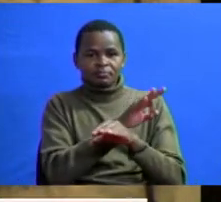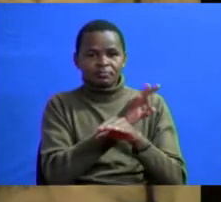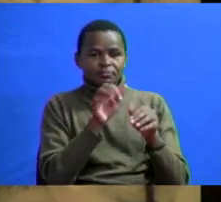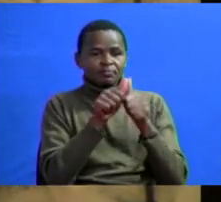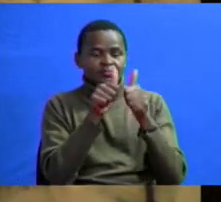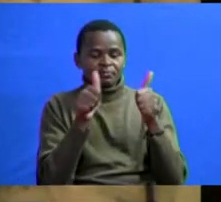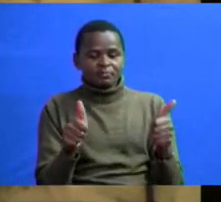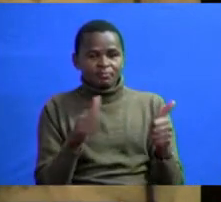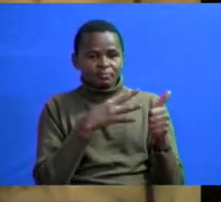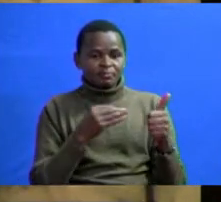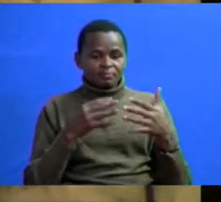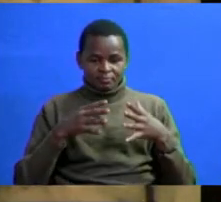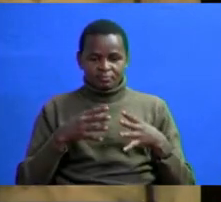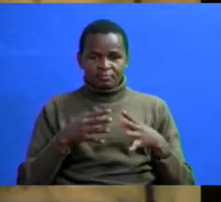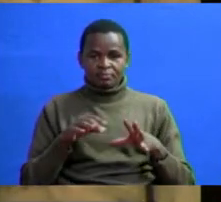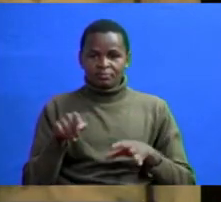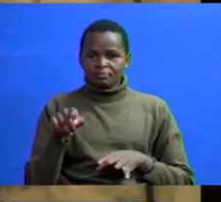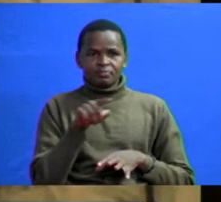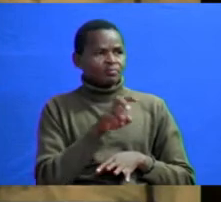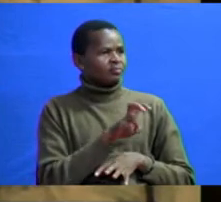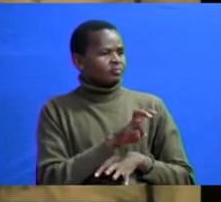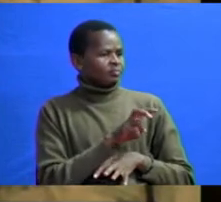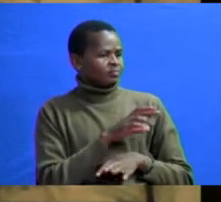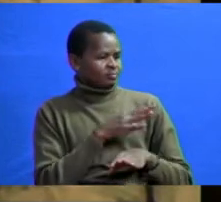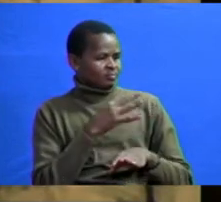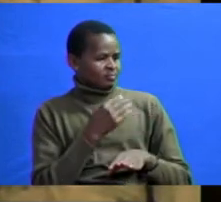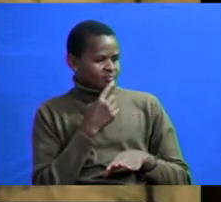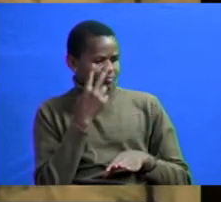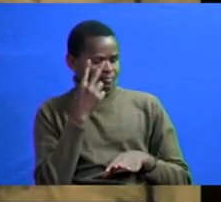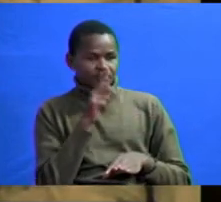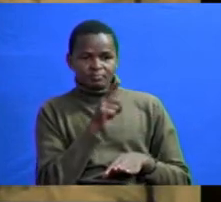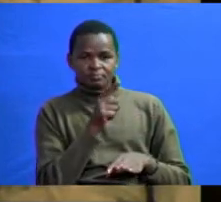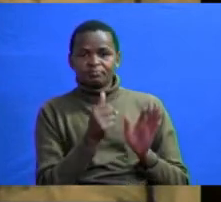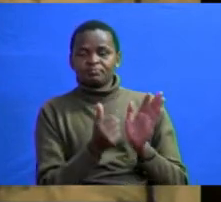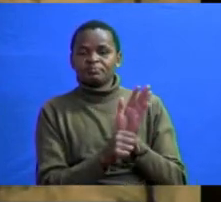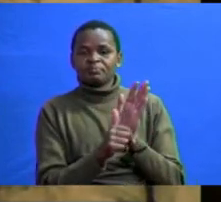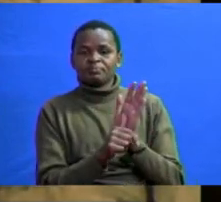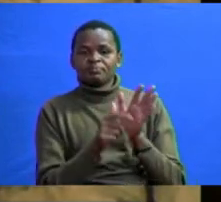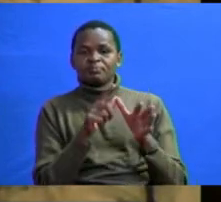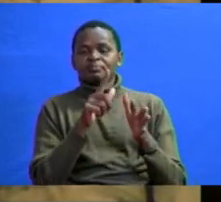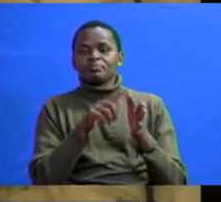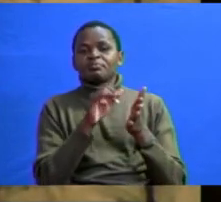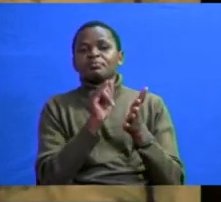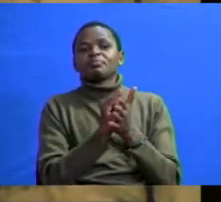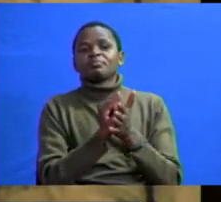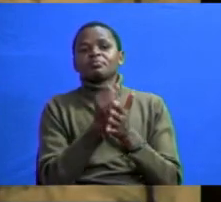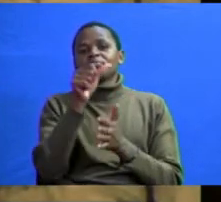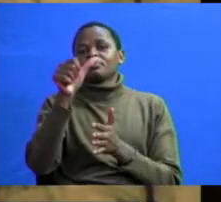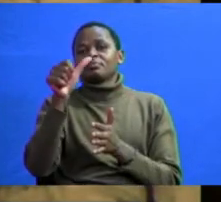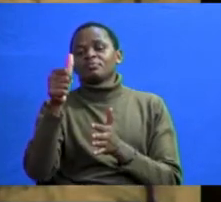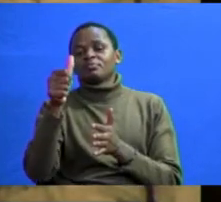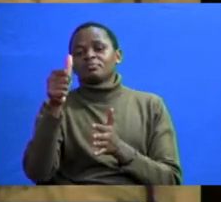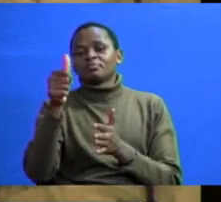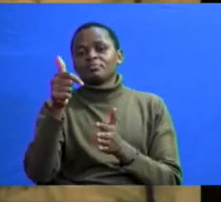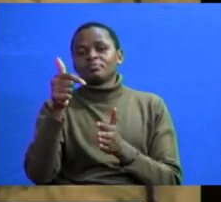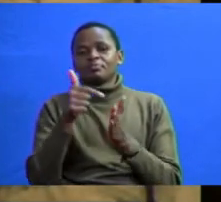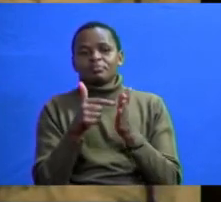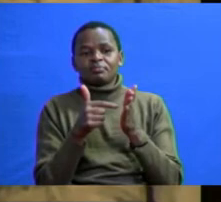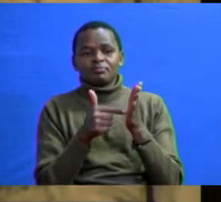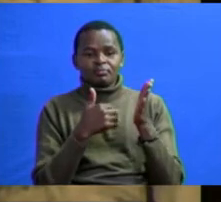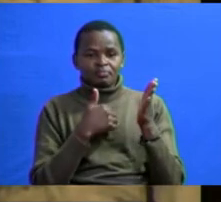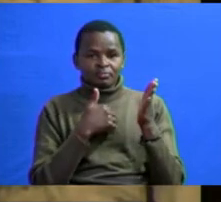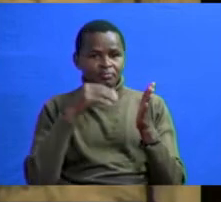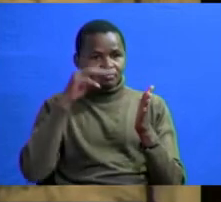properly. And people around you look at you and they see there's a problem. Then that is the another highlight to see that you have a